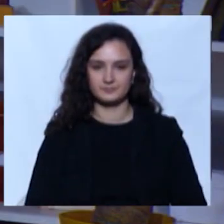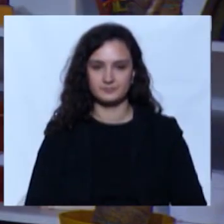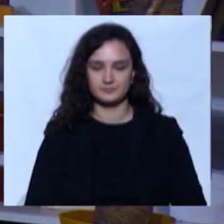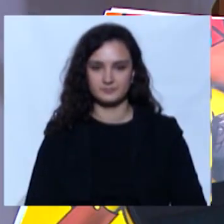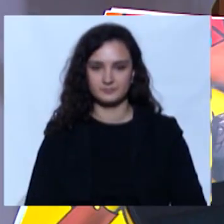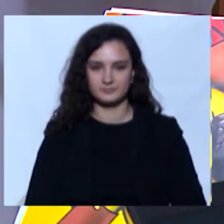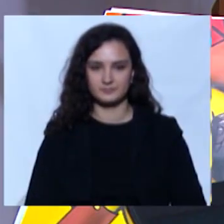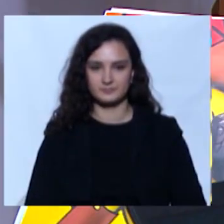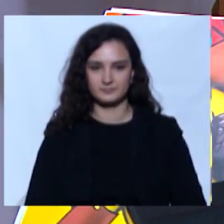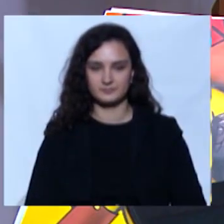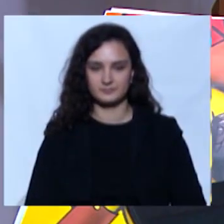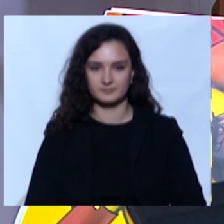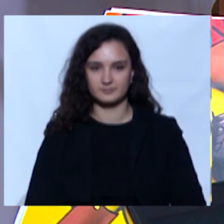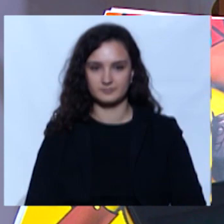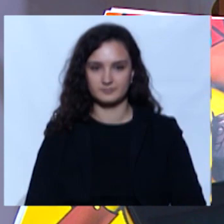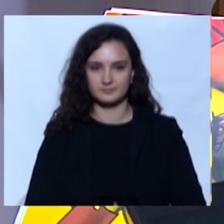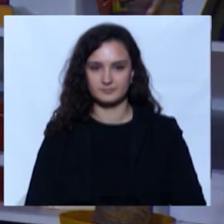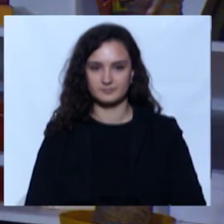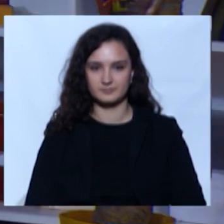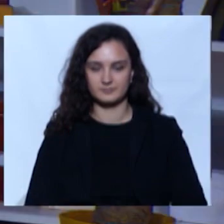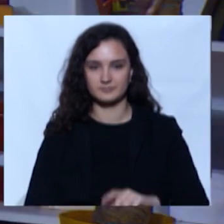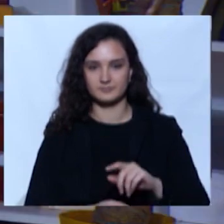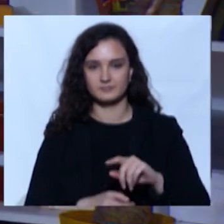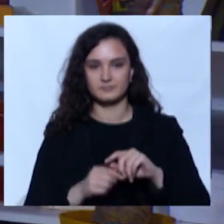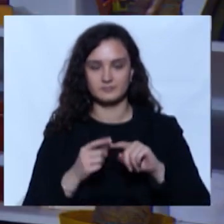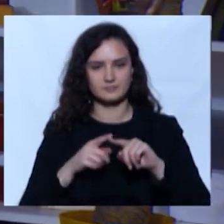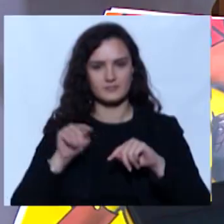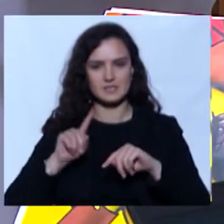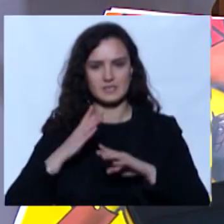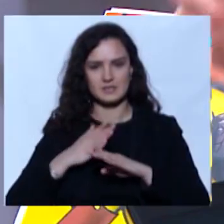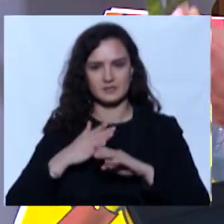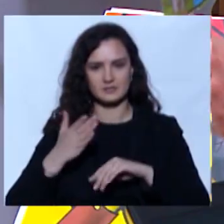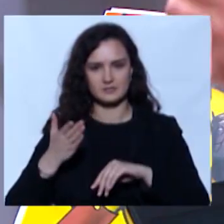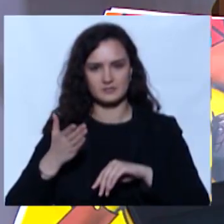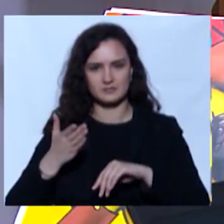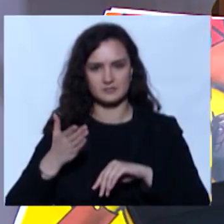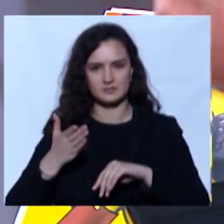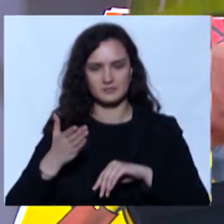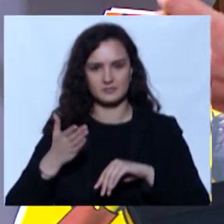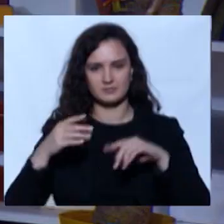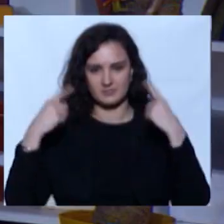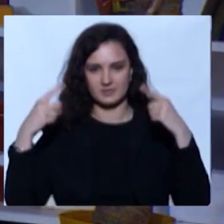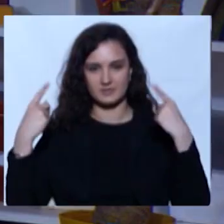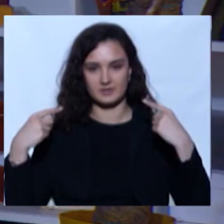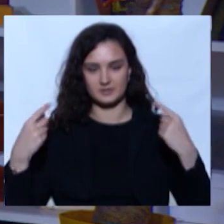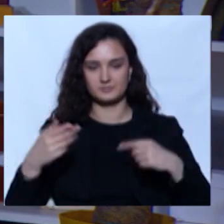rocka, chicka boom. Oh yeah, it's a